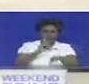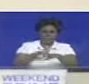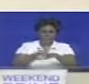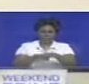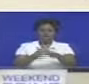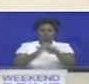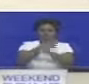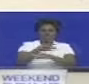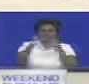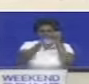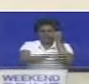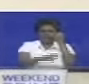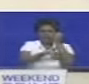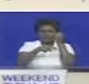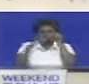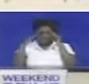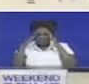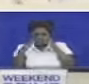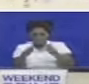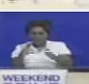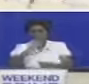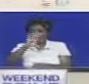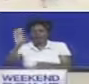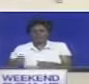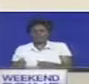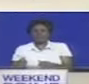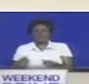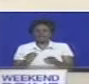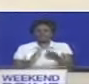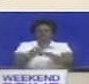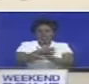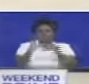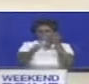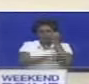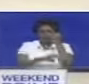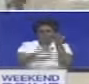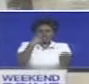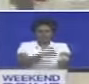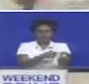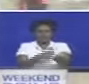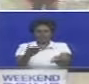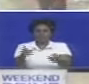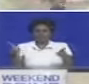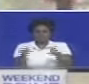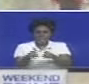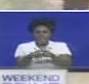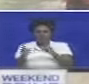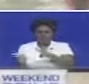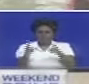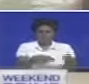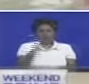cross-country championships are keen on making the team to the Africa cross-country championships in Kampala, Uganda. And as it is the norm, the